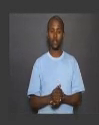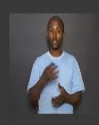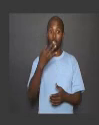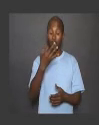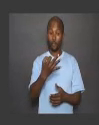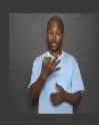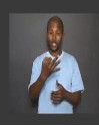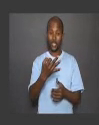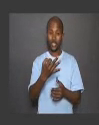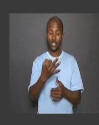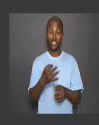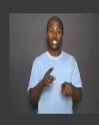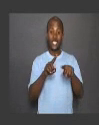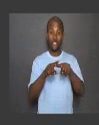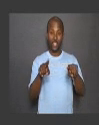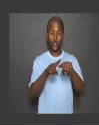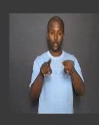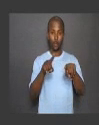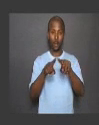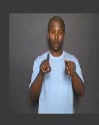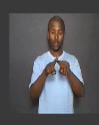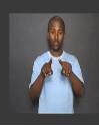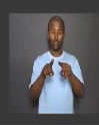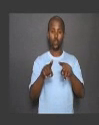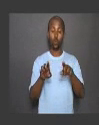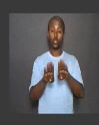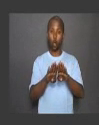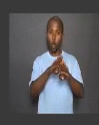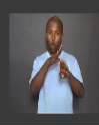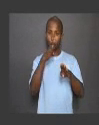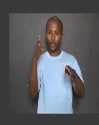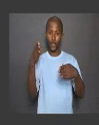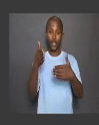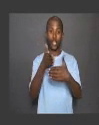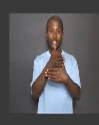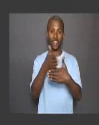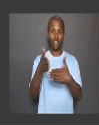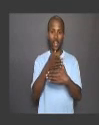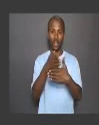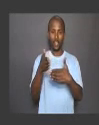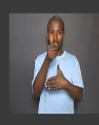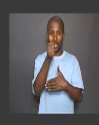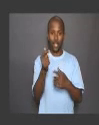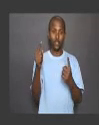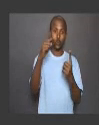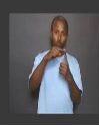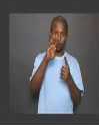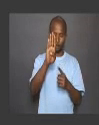F is differentiable on the open interval a, b.